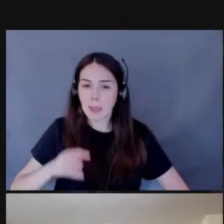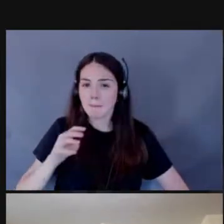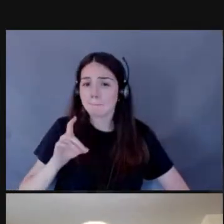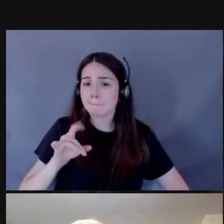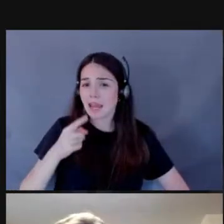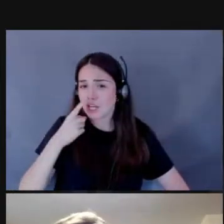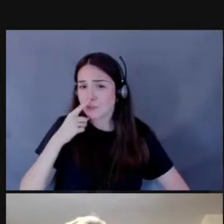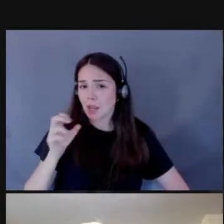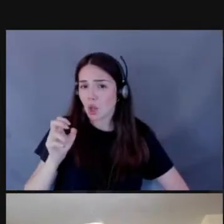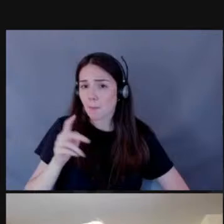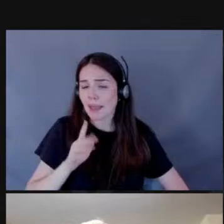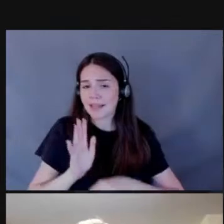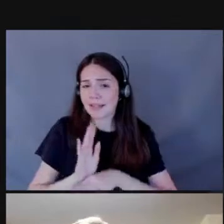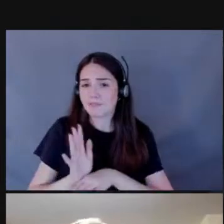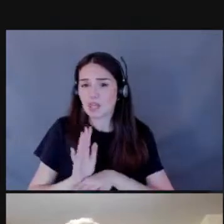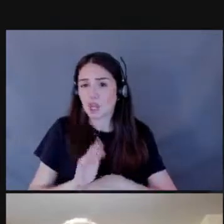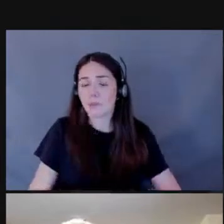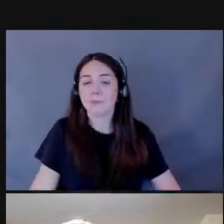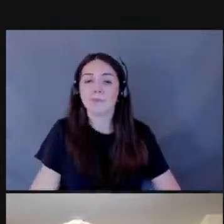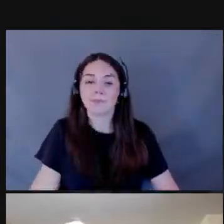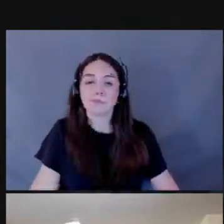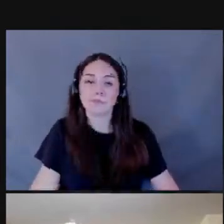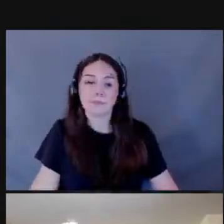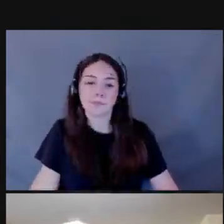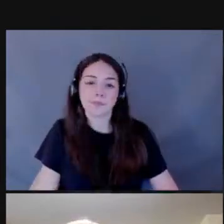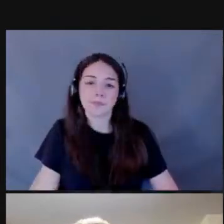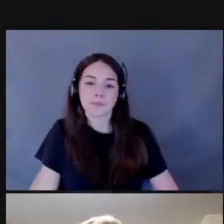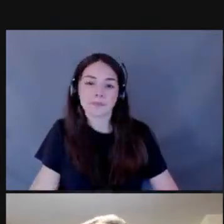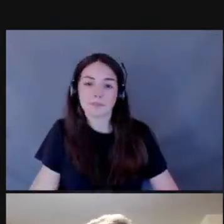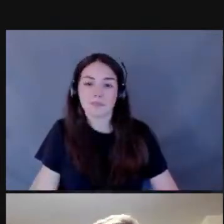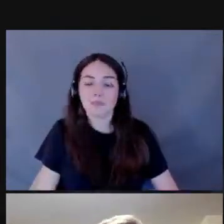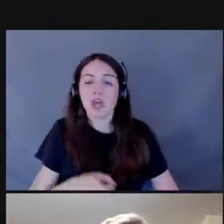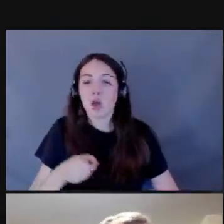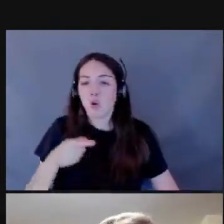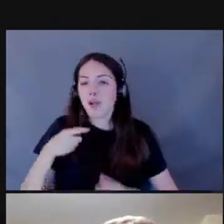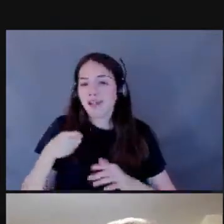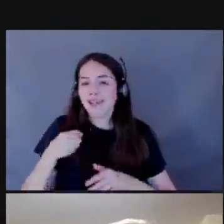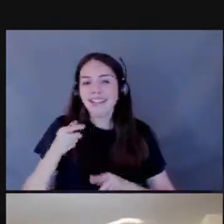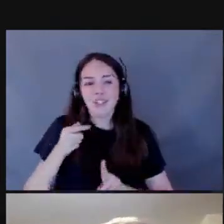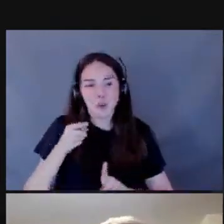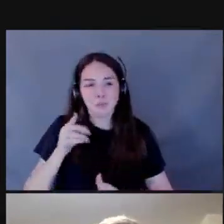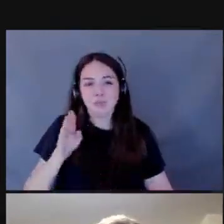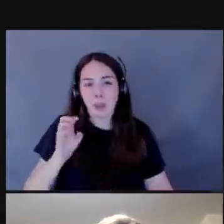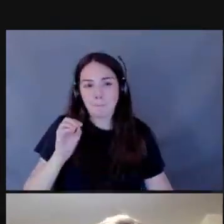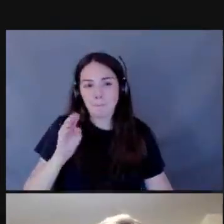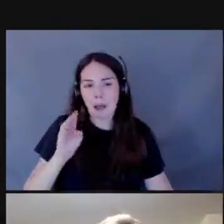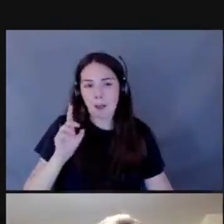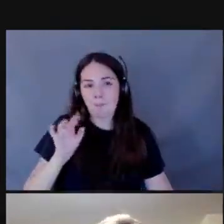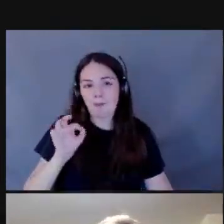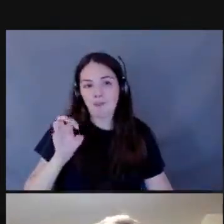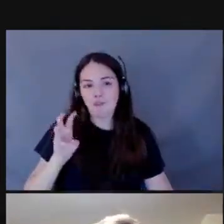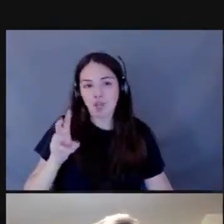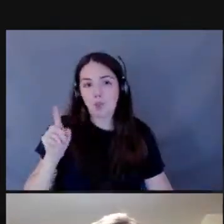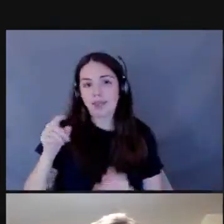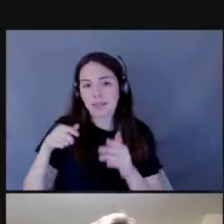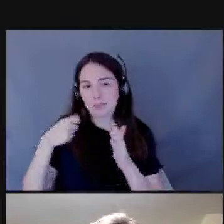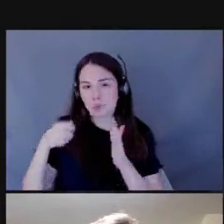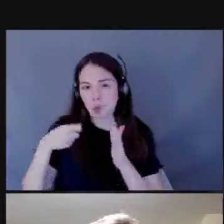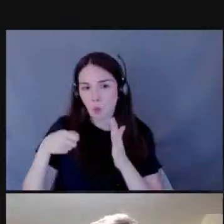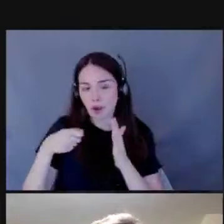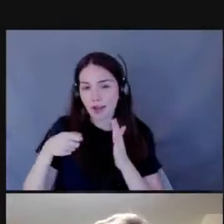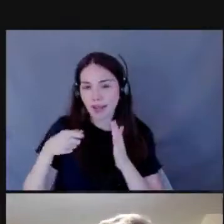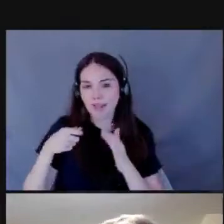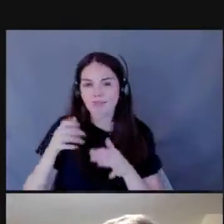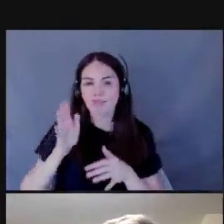video. So here's the video that Bob Frew took. Again, there was sound attached to this, but it's long gone, unfortunately. So this